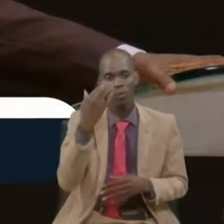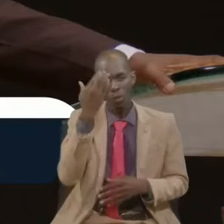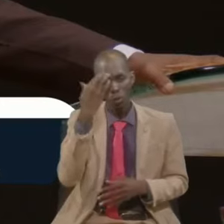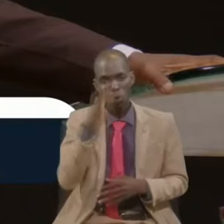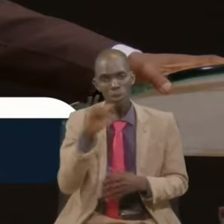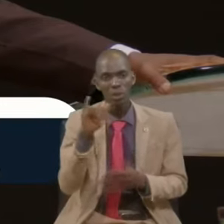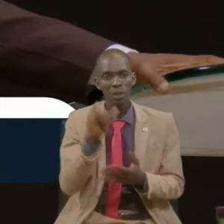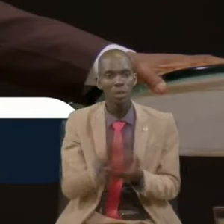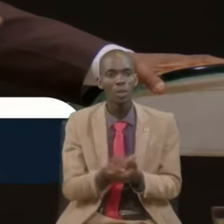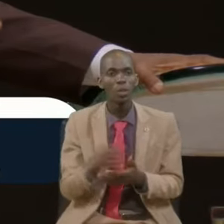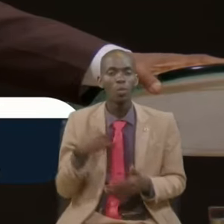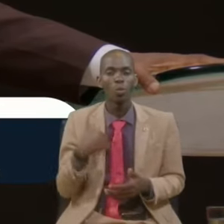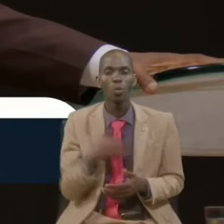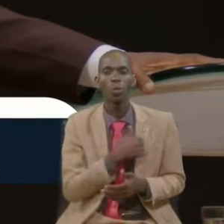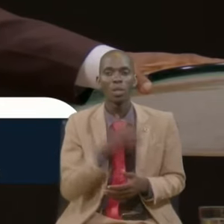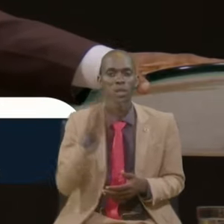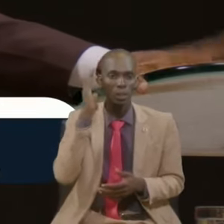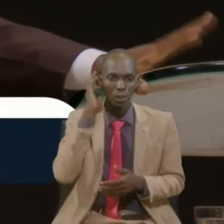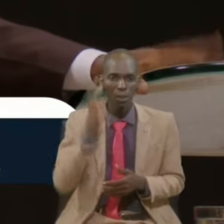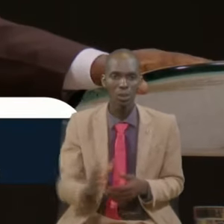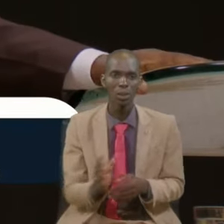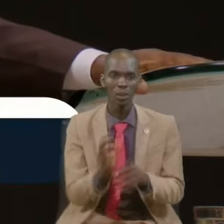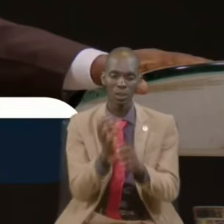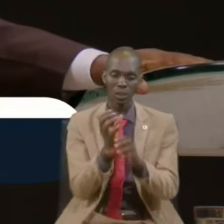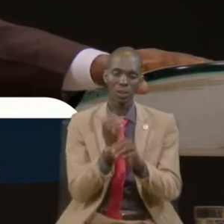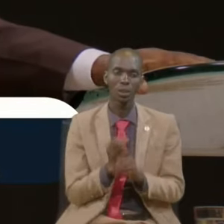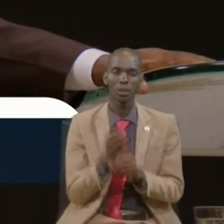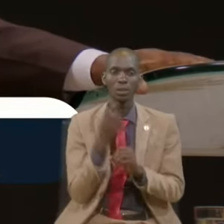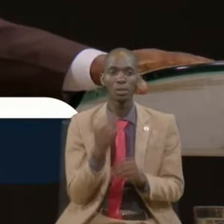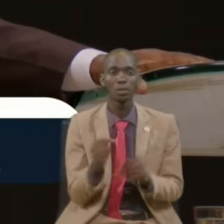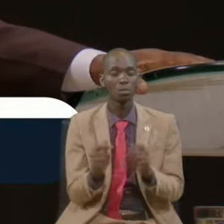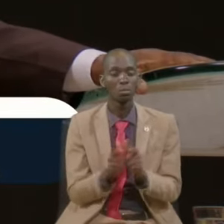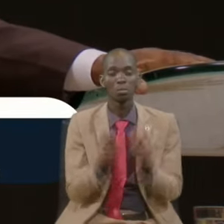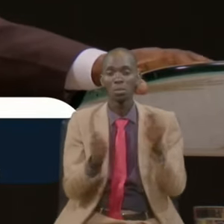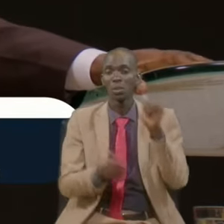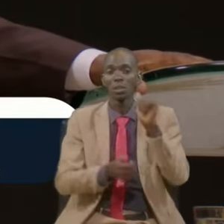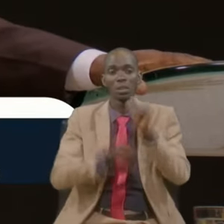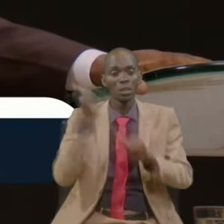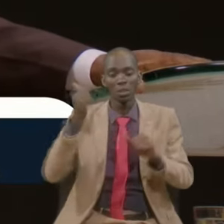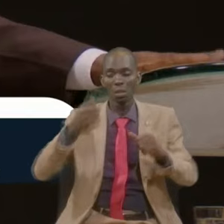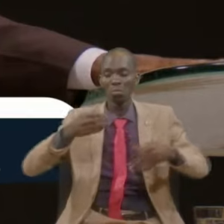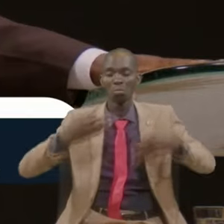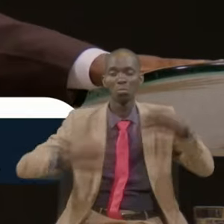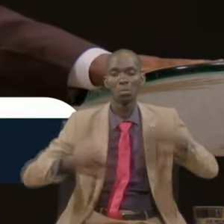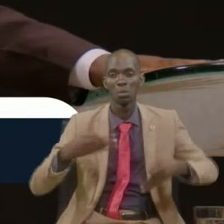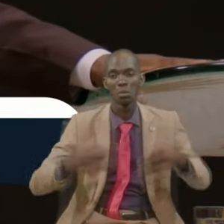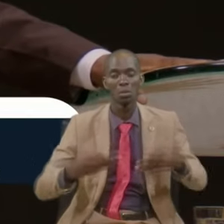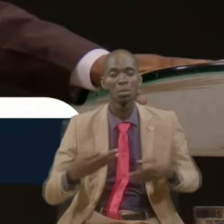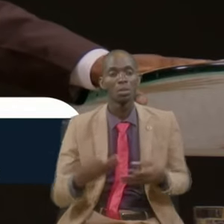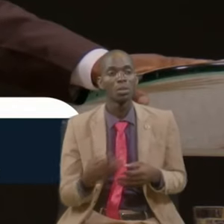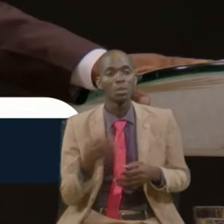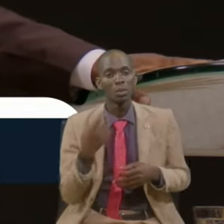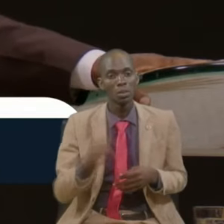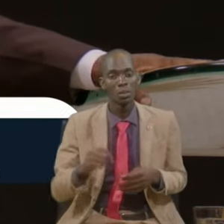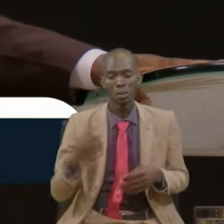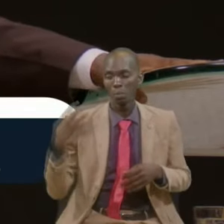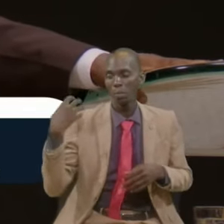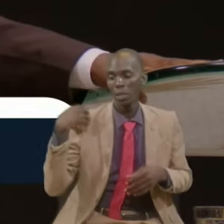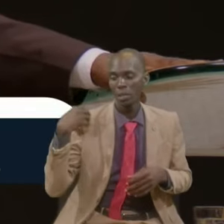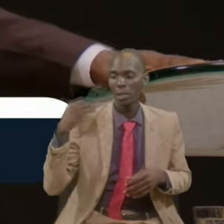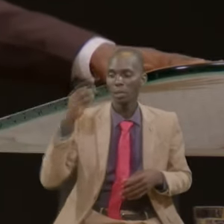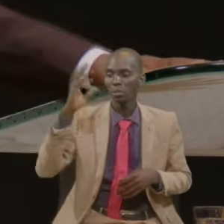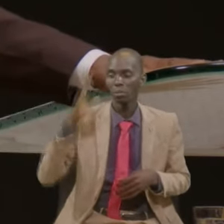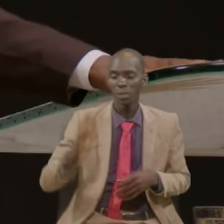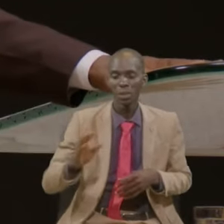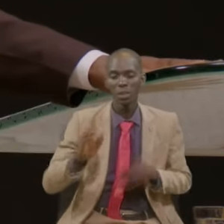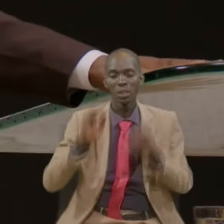shall receive the greater condemnation. Because if we are masters, we are speakers, we are preachers, and yet we are not